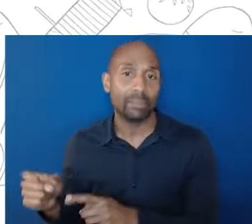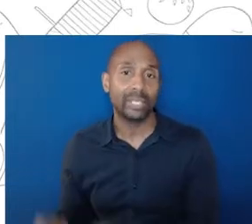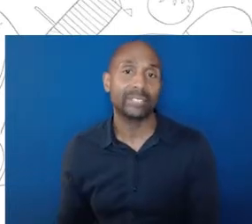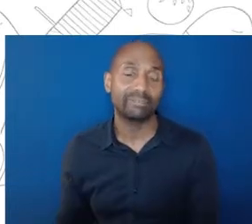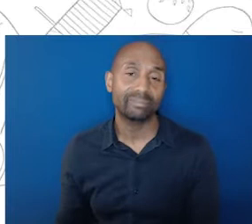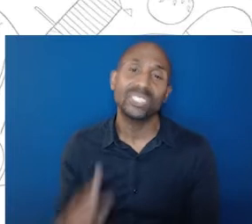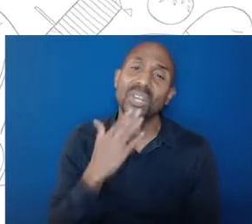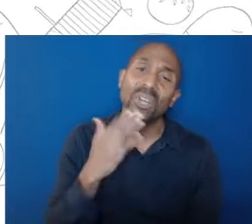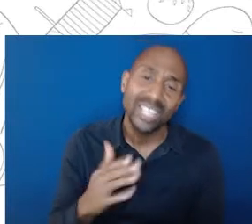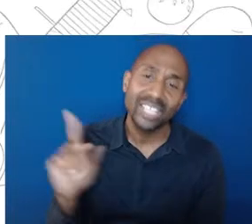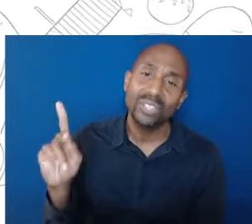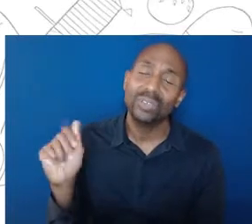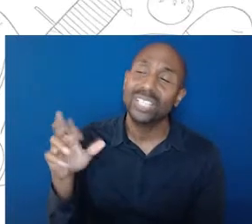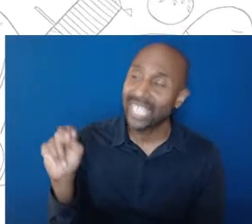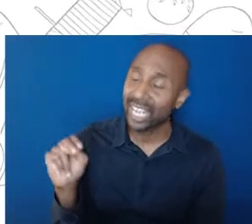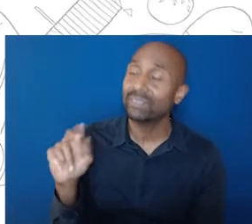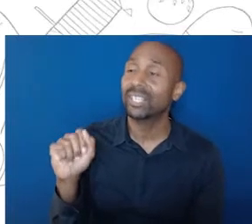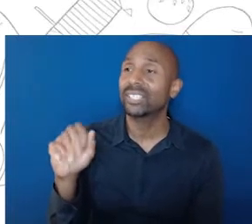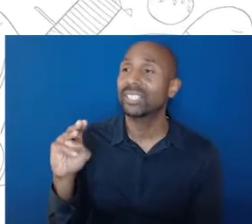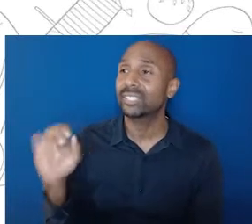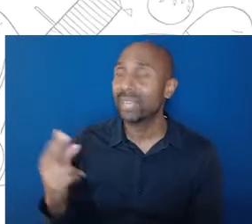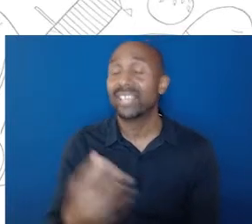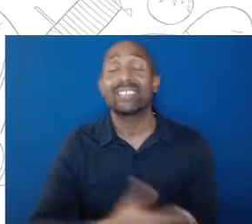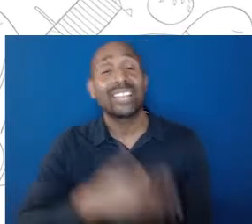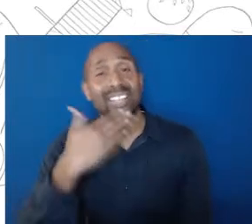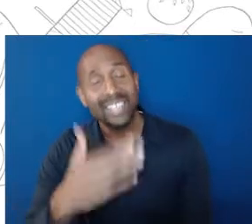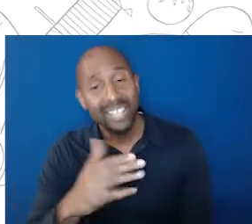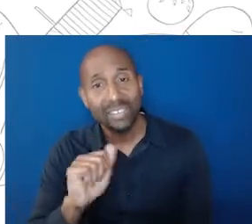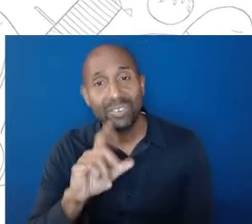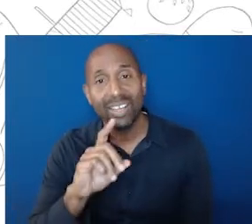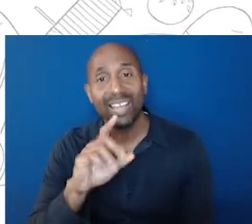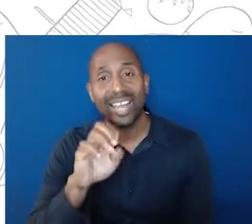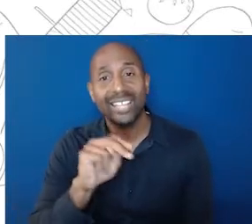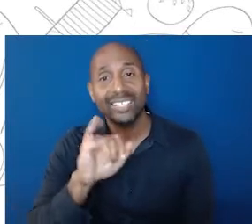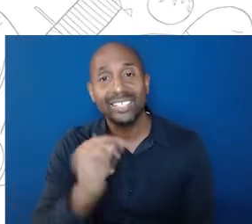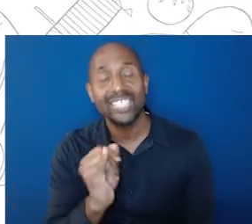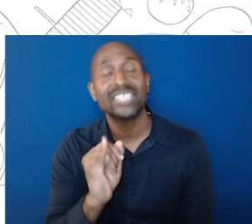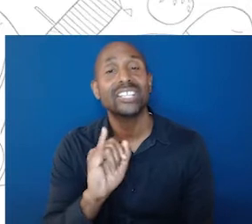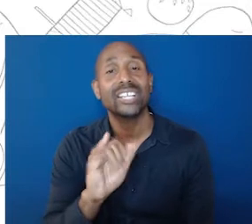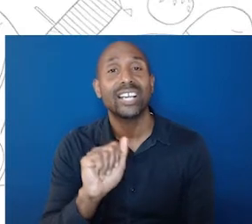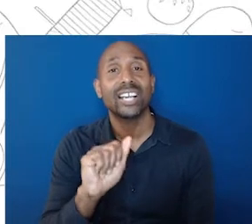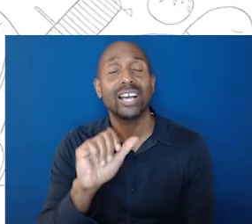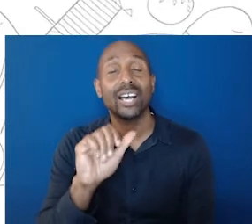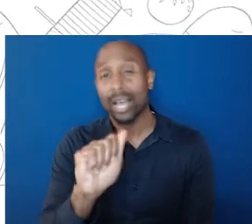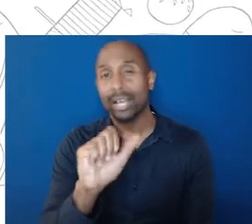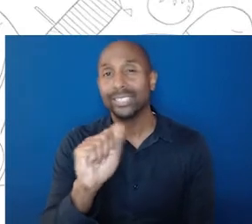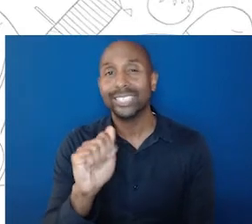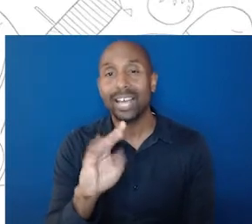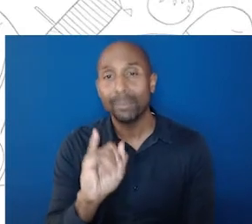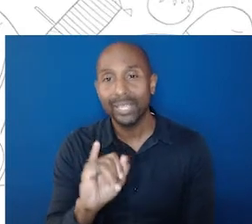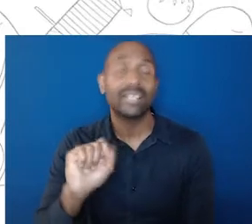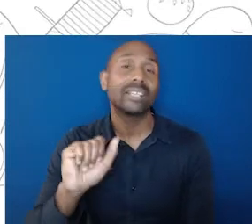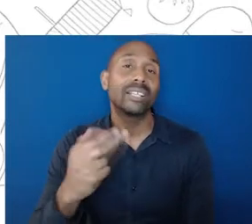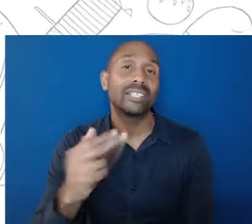I want to thank you, Karen Smith. Thank you. Thank you, Adeniji Asabi-Shakir, for